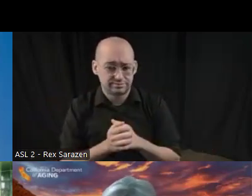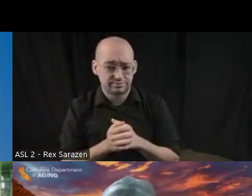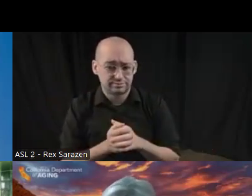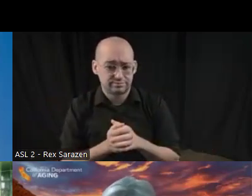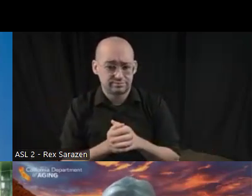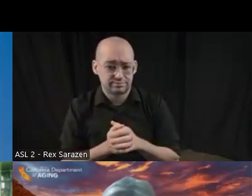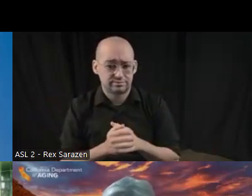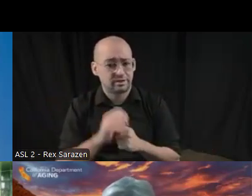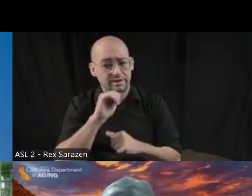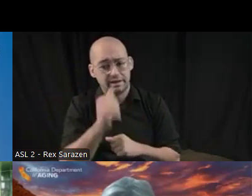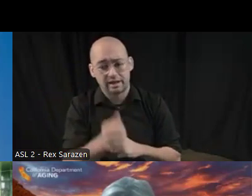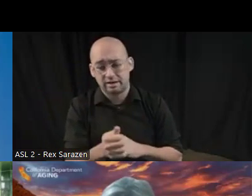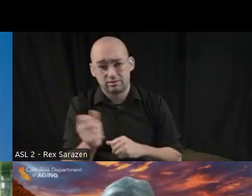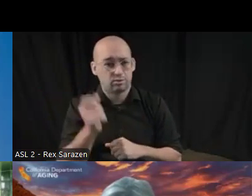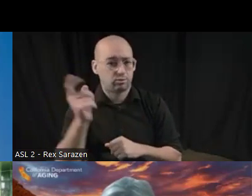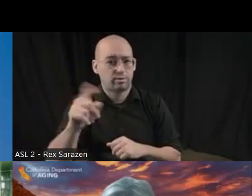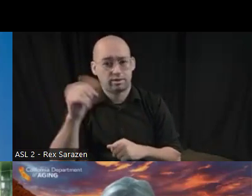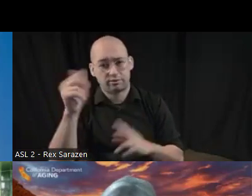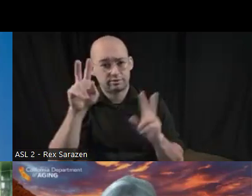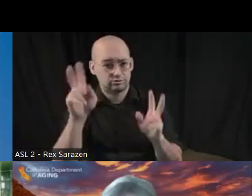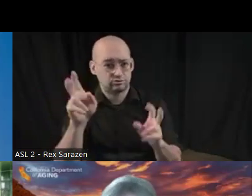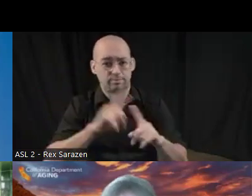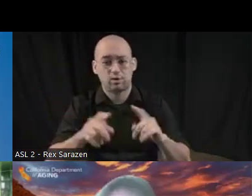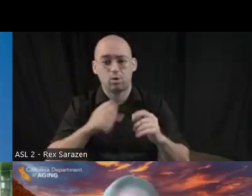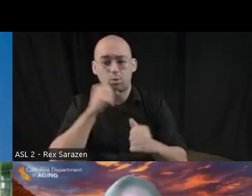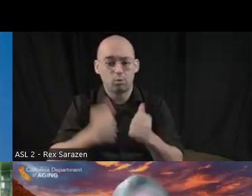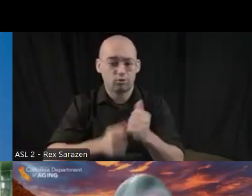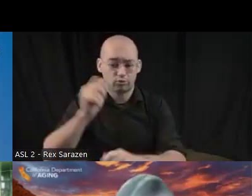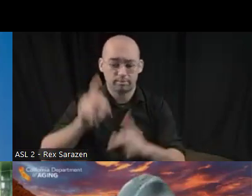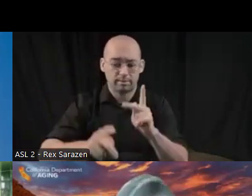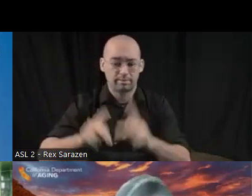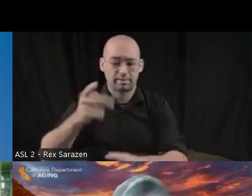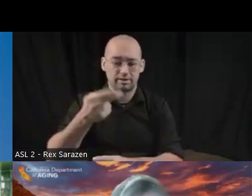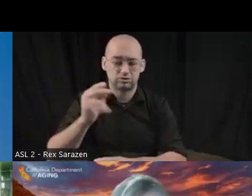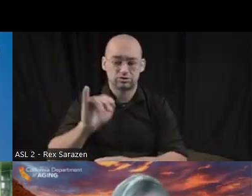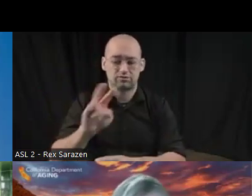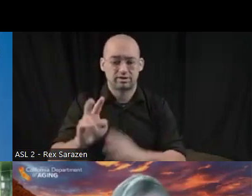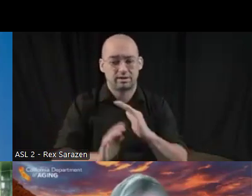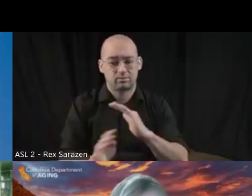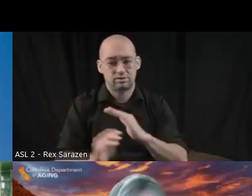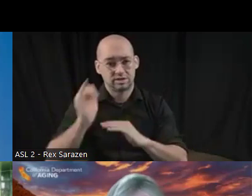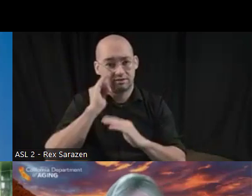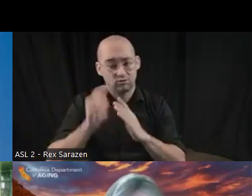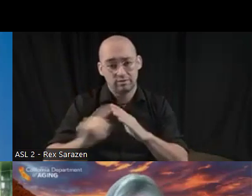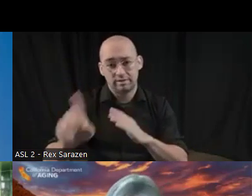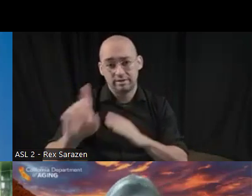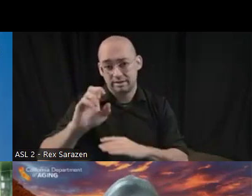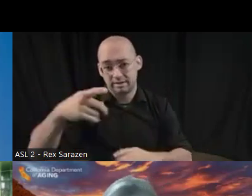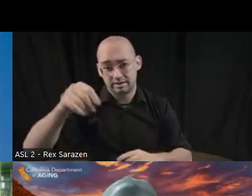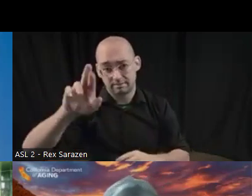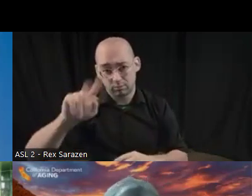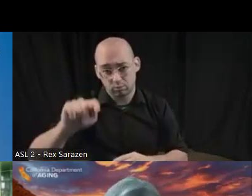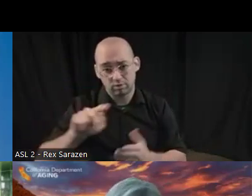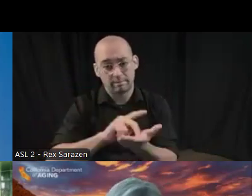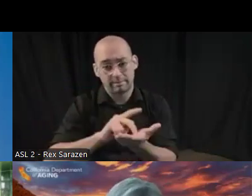not to throw another issue into it, but for older people with HIV who are immigrants, if you get deported and your medication that you're on that you can get here